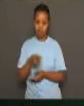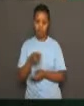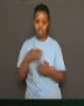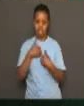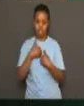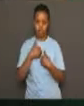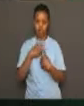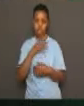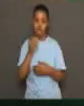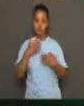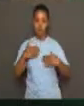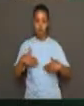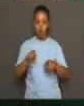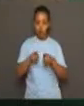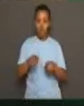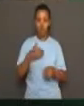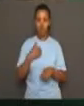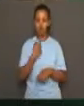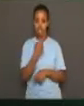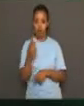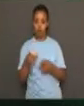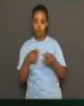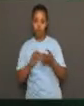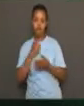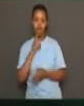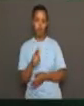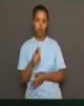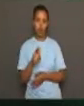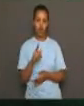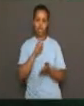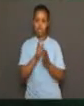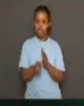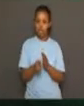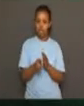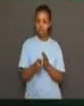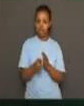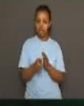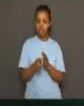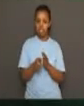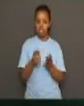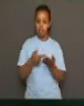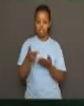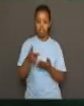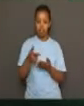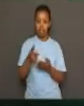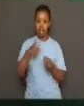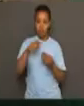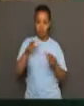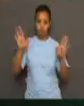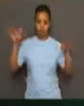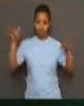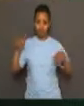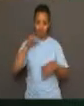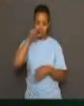the physical differences within a certain species. For example, the finches on the Galapagos had different shaped